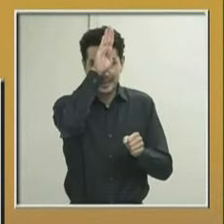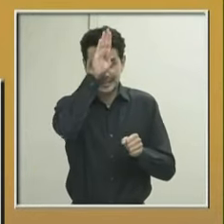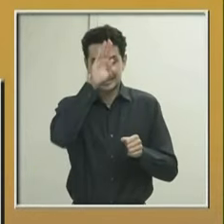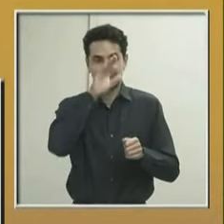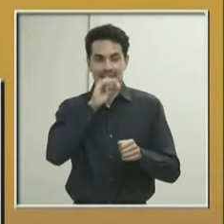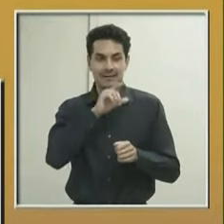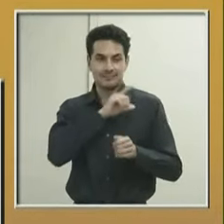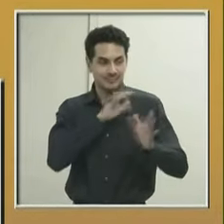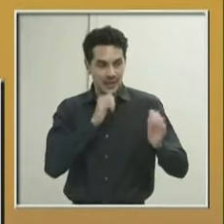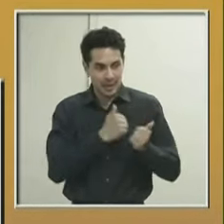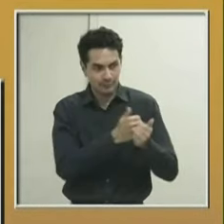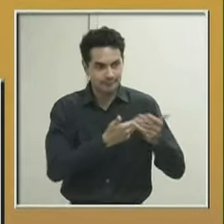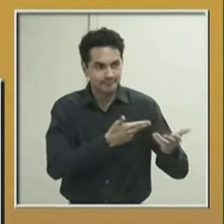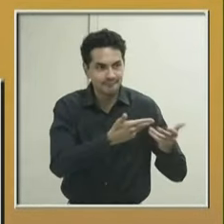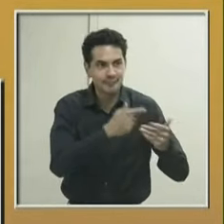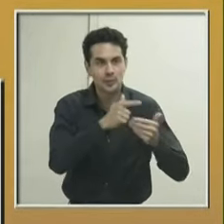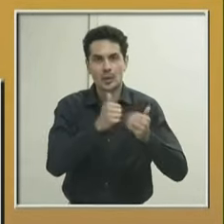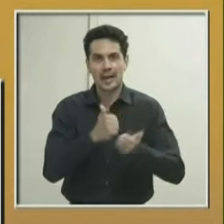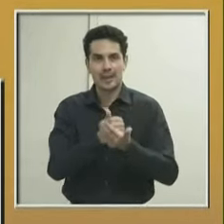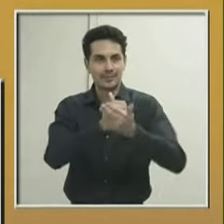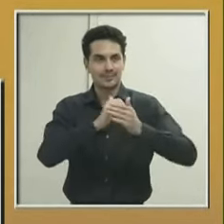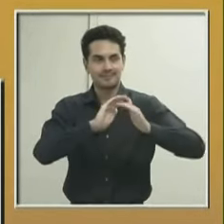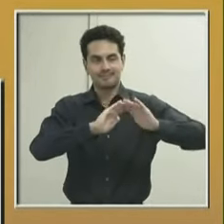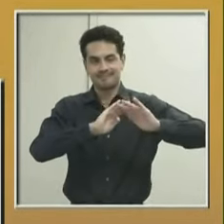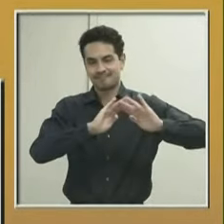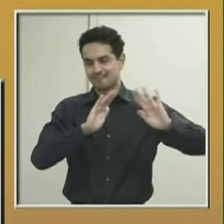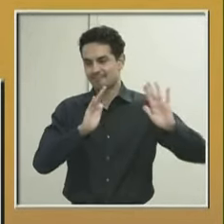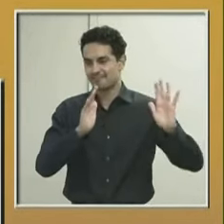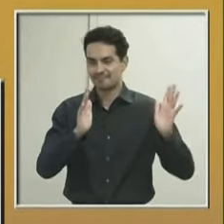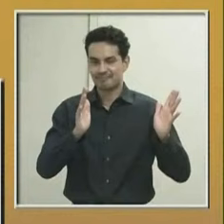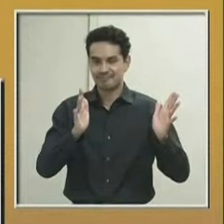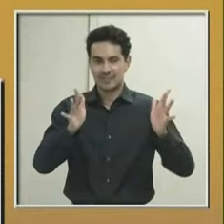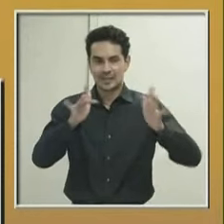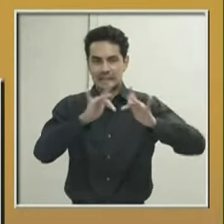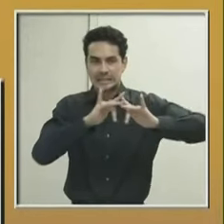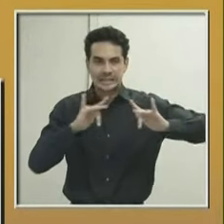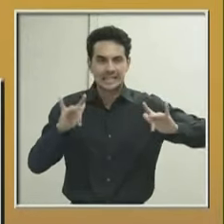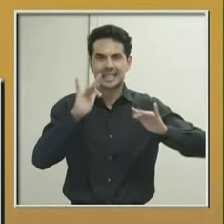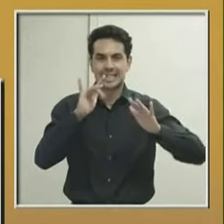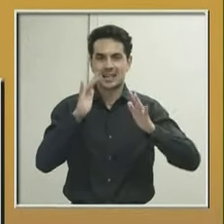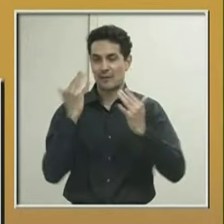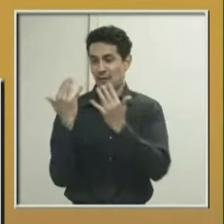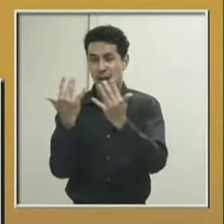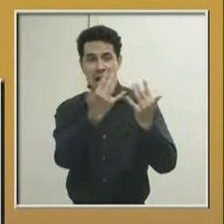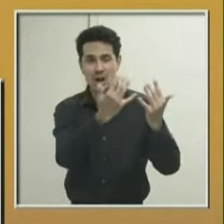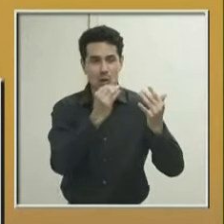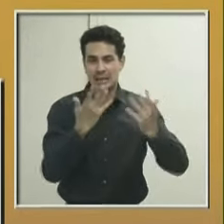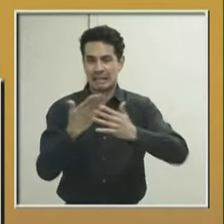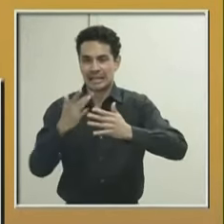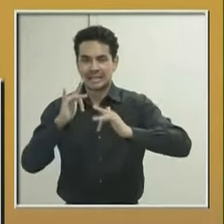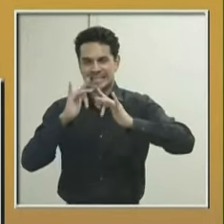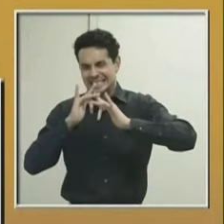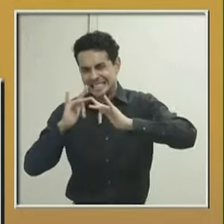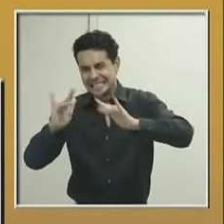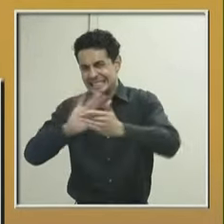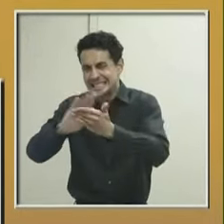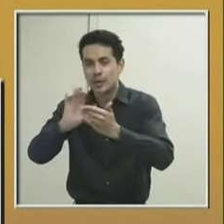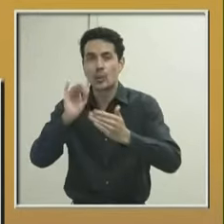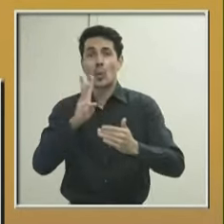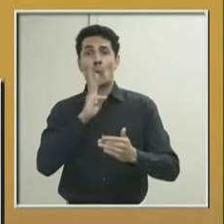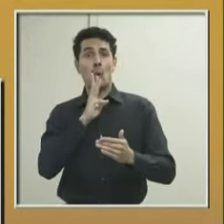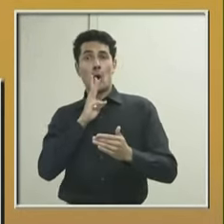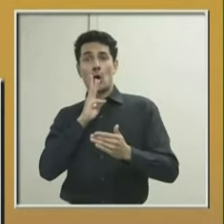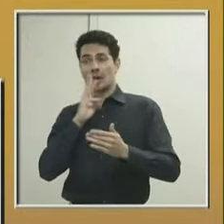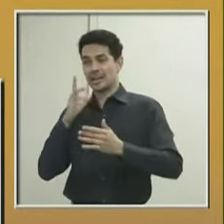to clear away fuel areas or deliver water using their